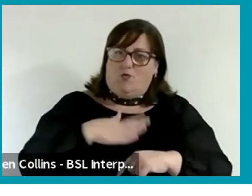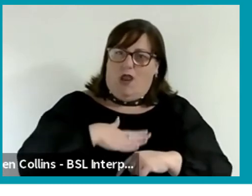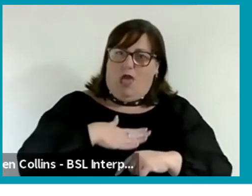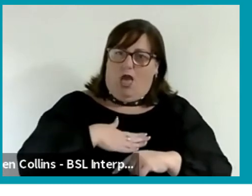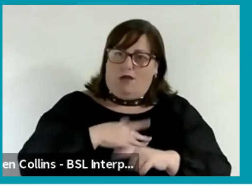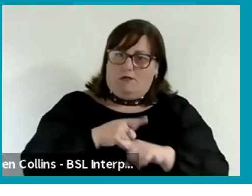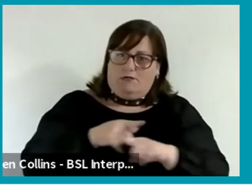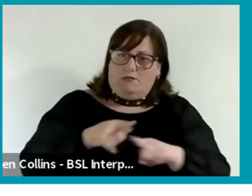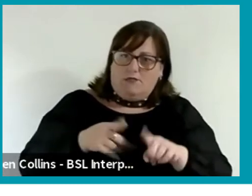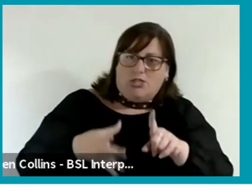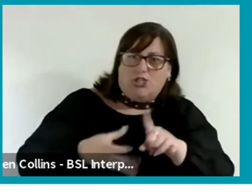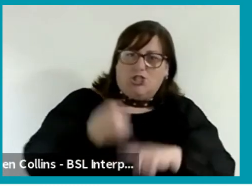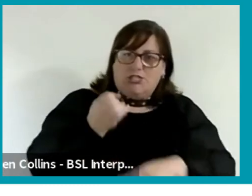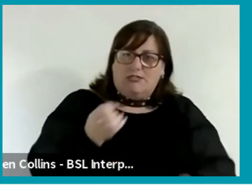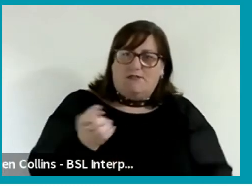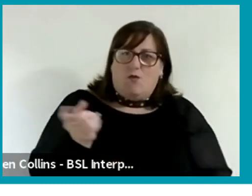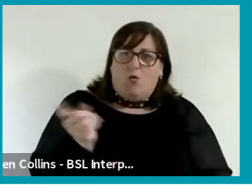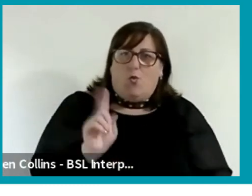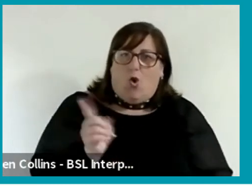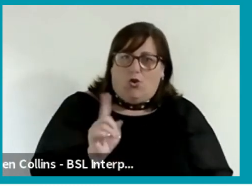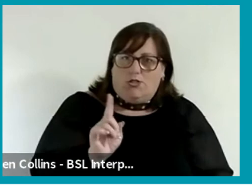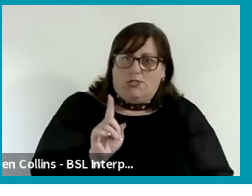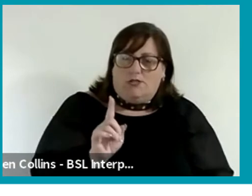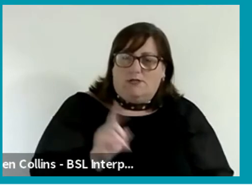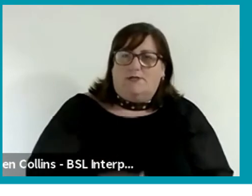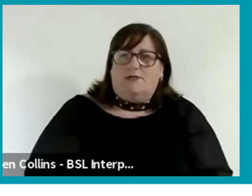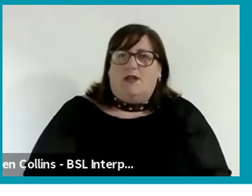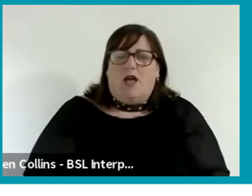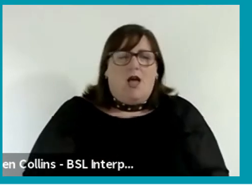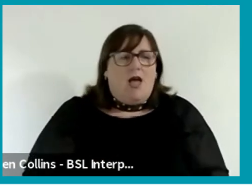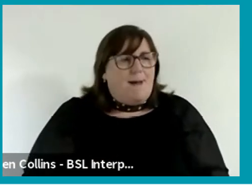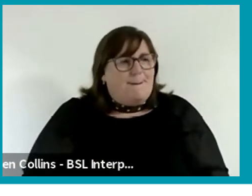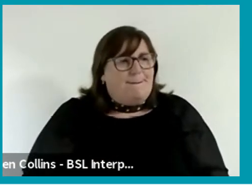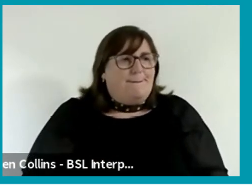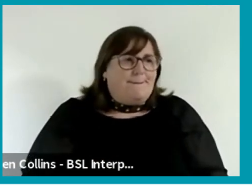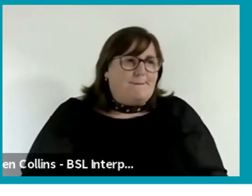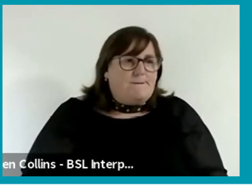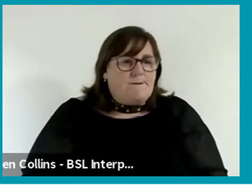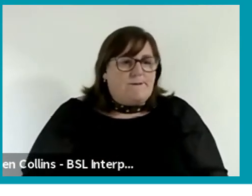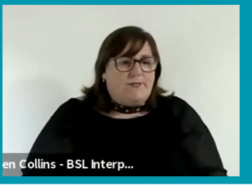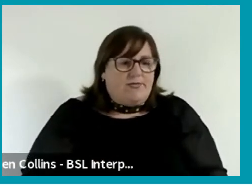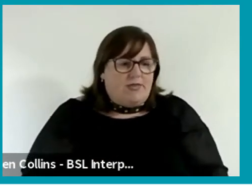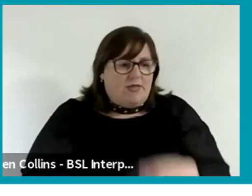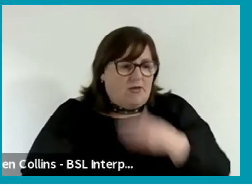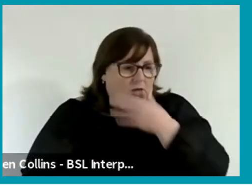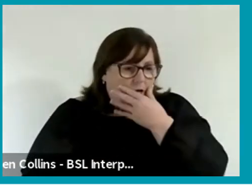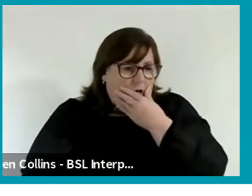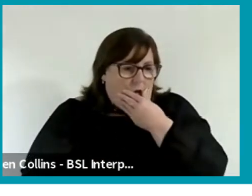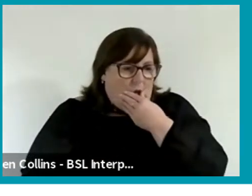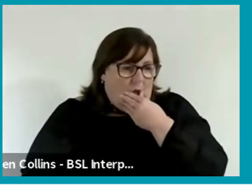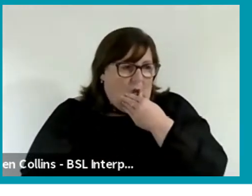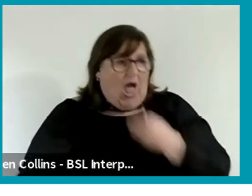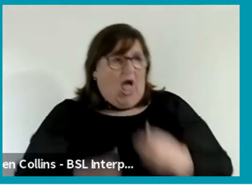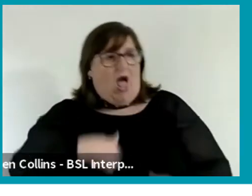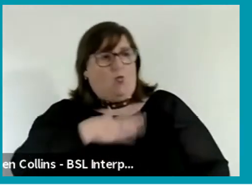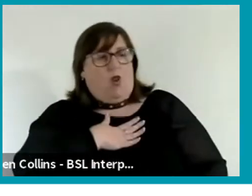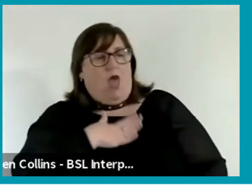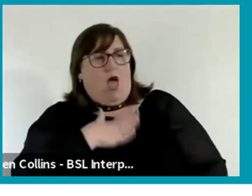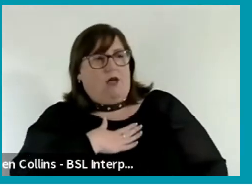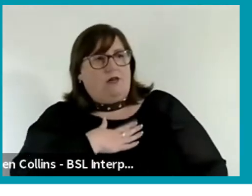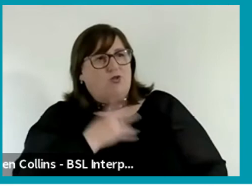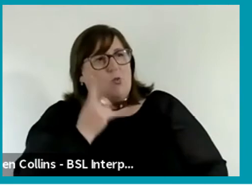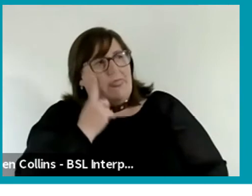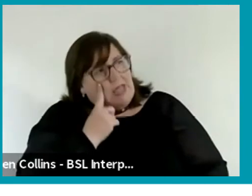Just that, I suppose it's hard to measure that anyone with any sort of disability is confident that they can